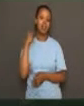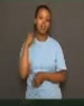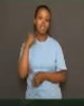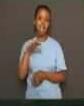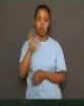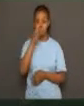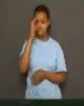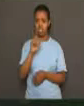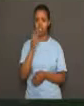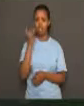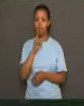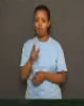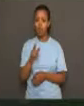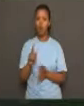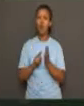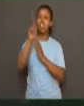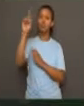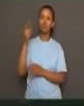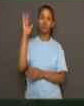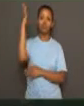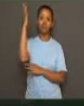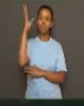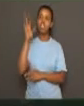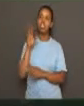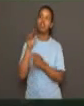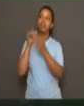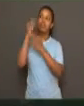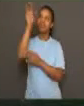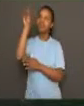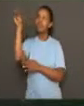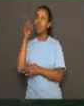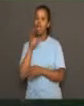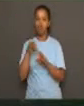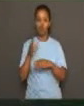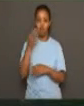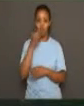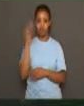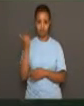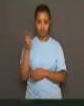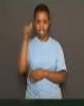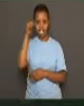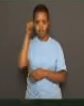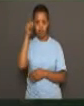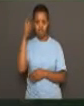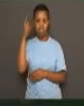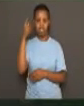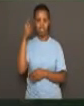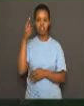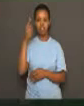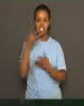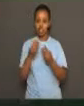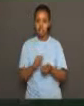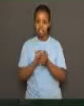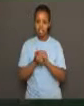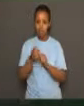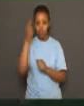to reach high trees. Lamarck's idea of evolution was not accepted by